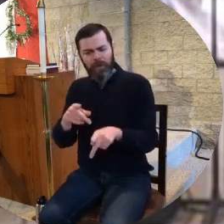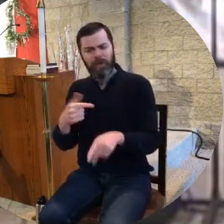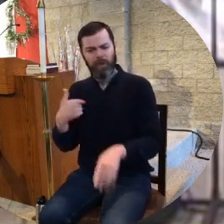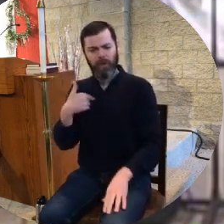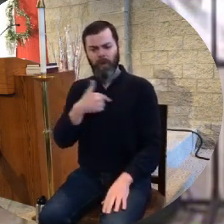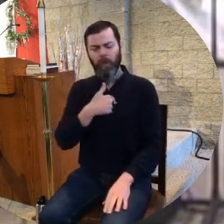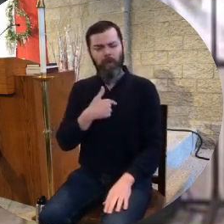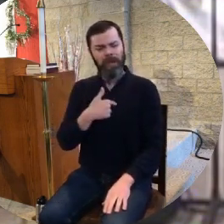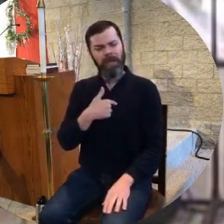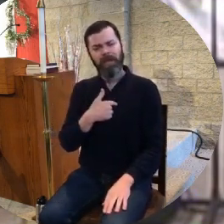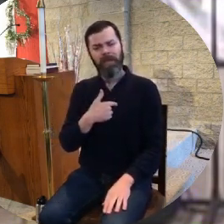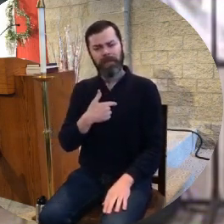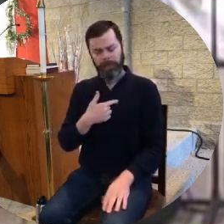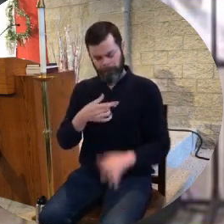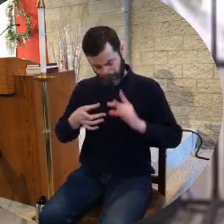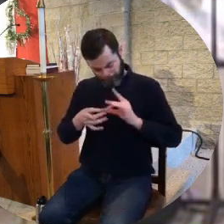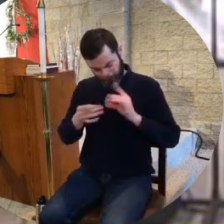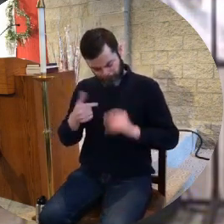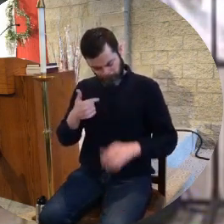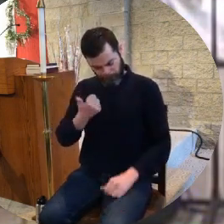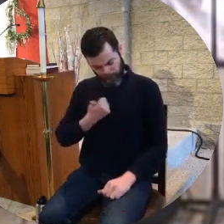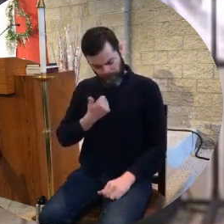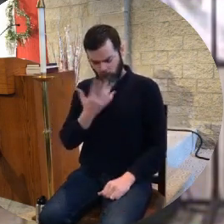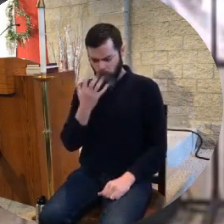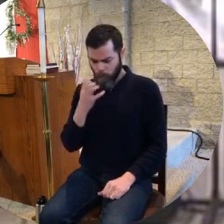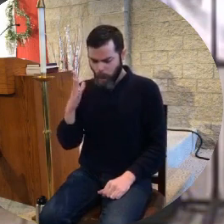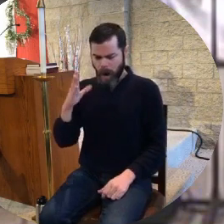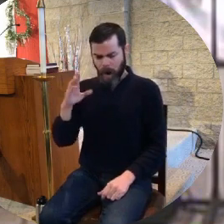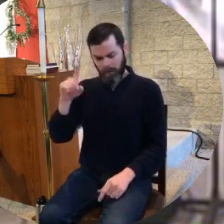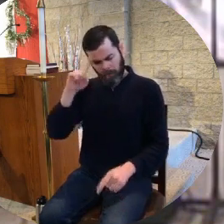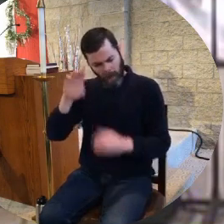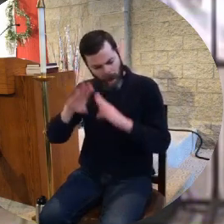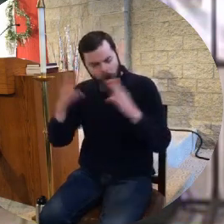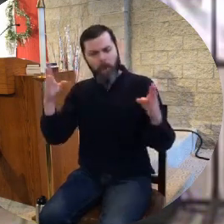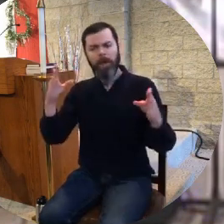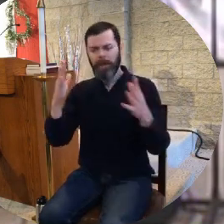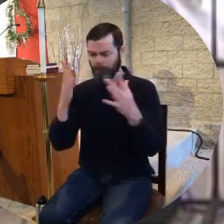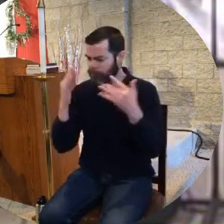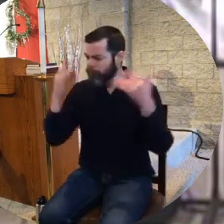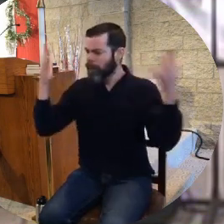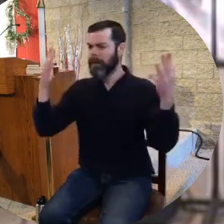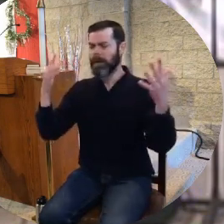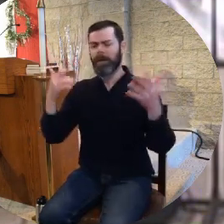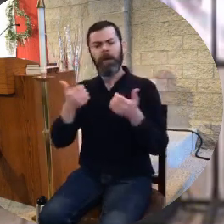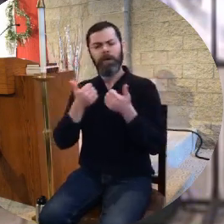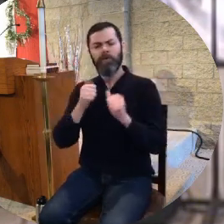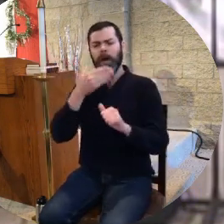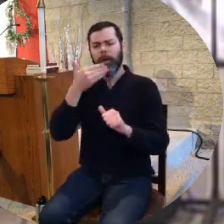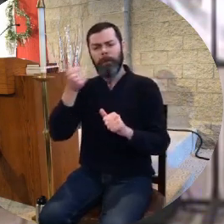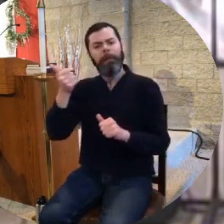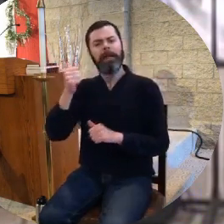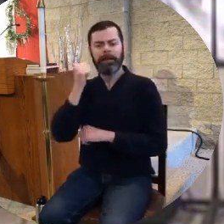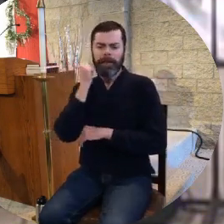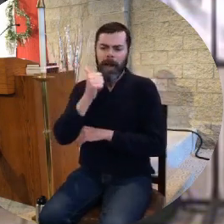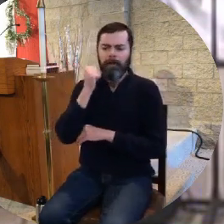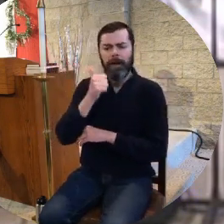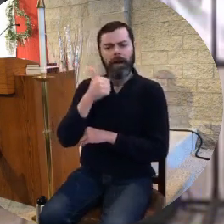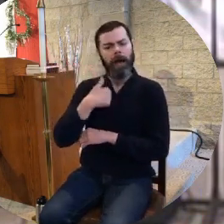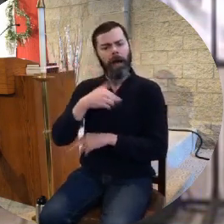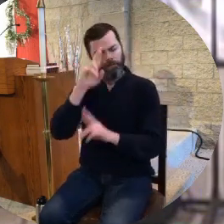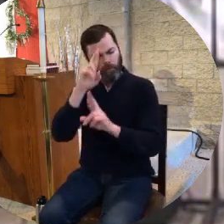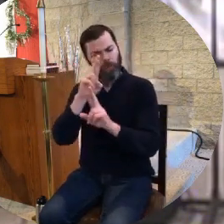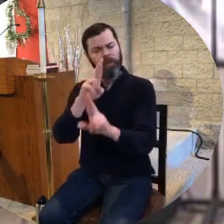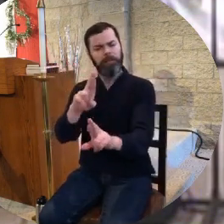and friendly with all my interactions. I put my best foot forward. I am respectful and